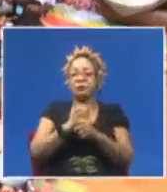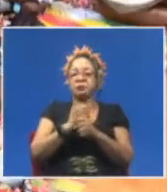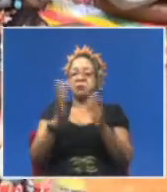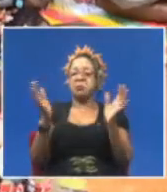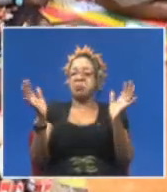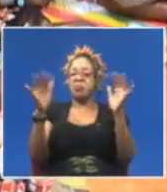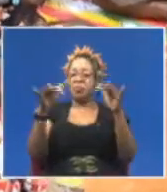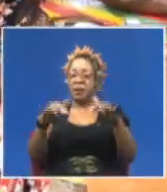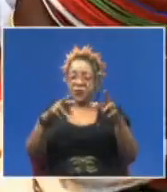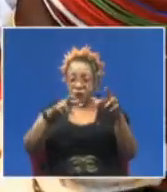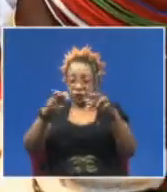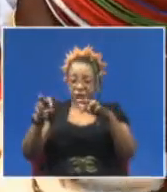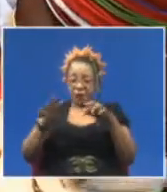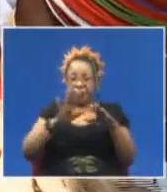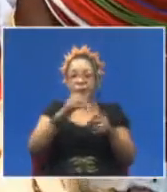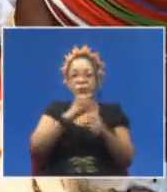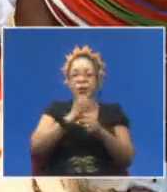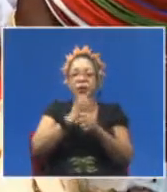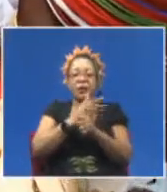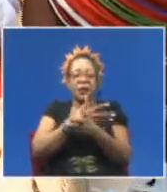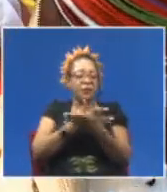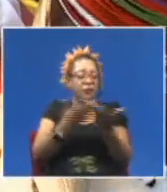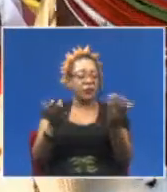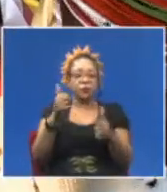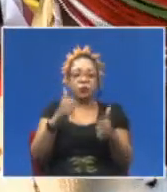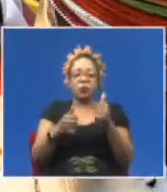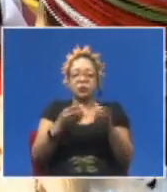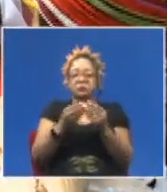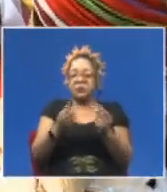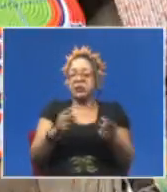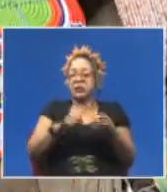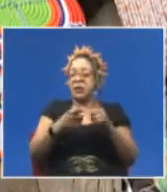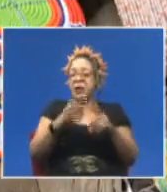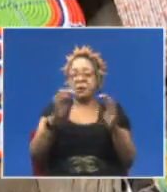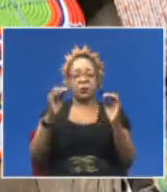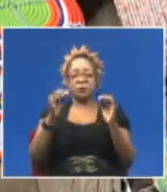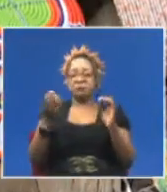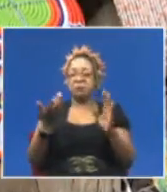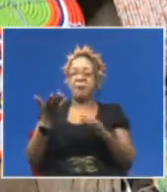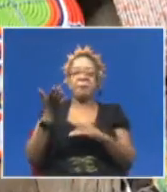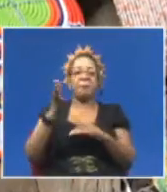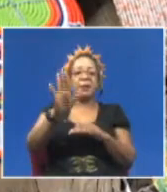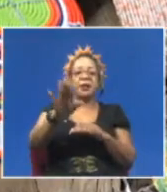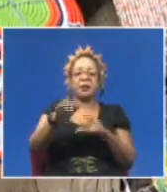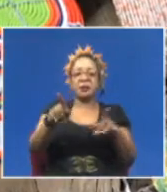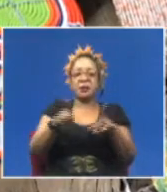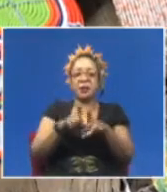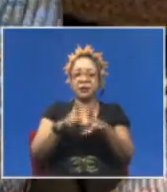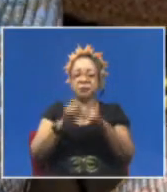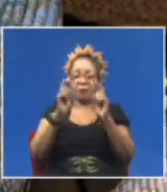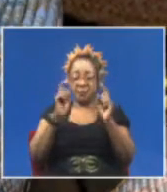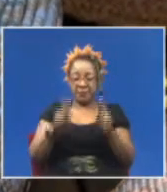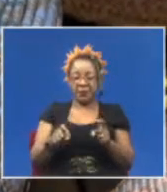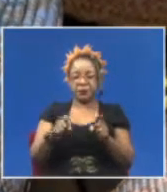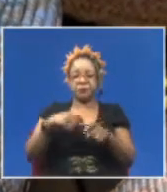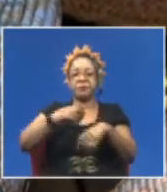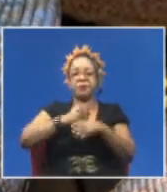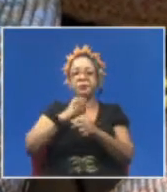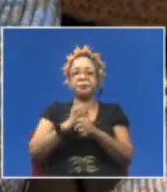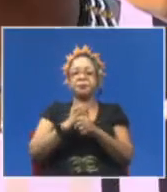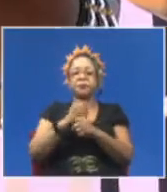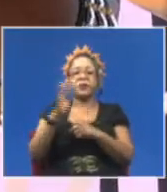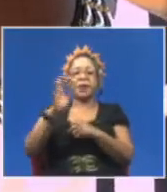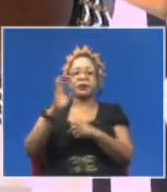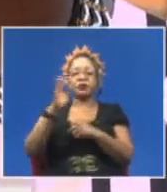and checking their work. Anything that doesn't meet her high standards is returned, as what the women craft must meet the customers' needs and